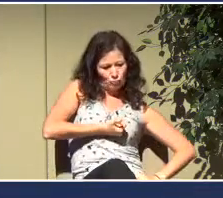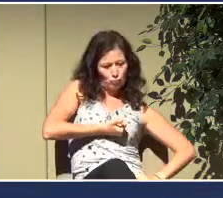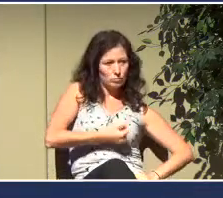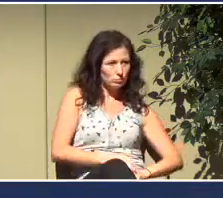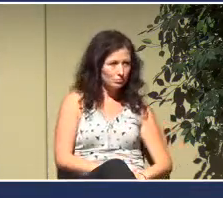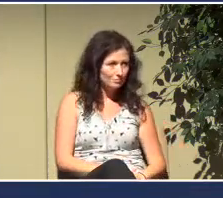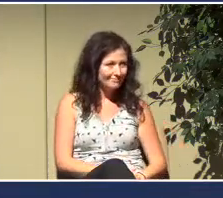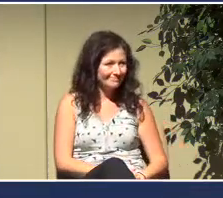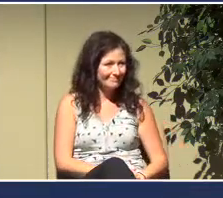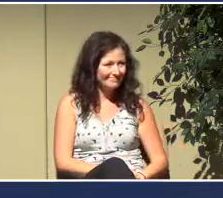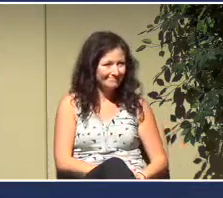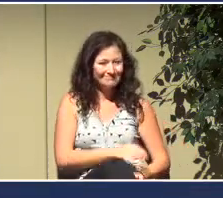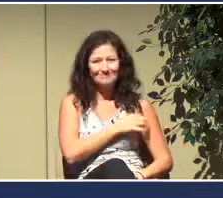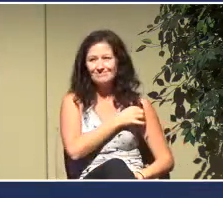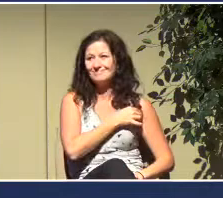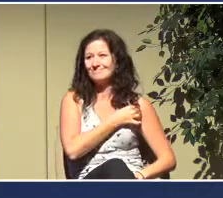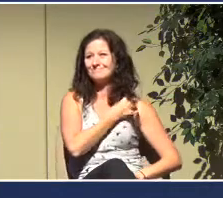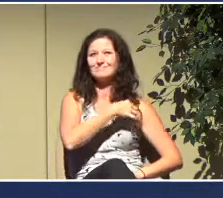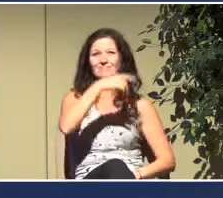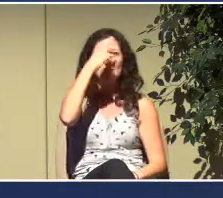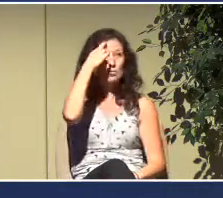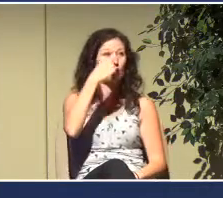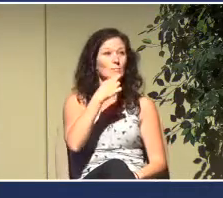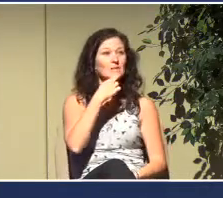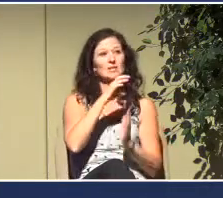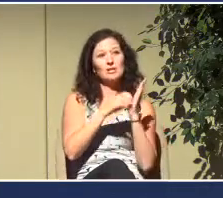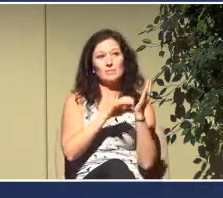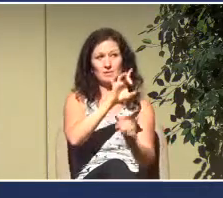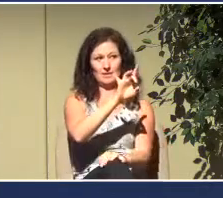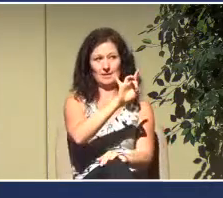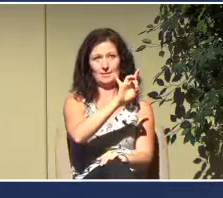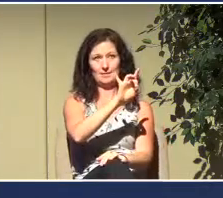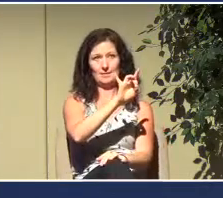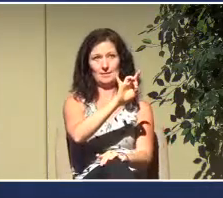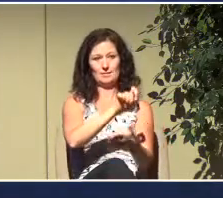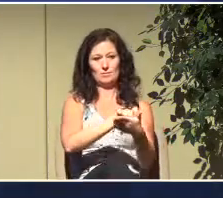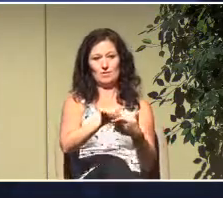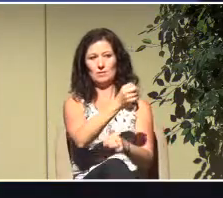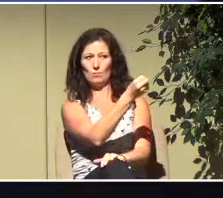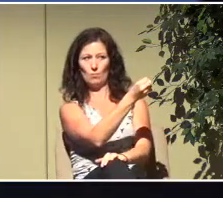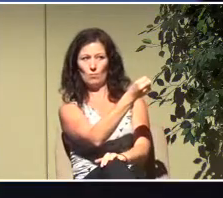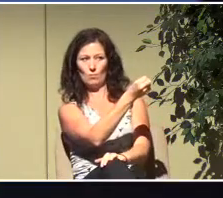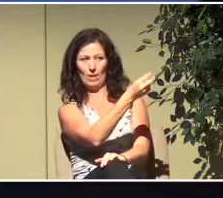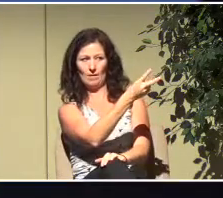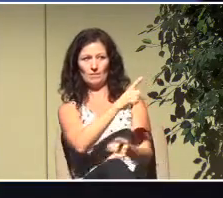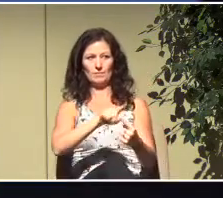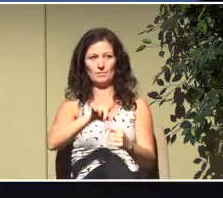right? Okay, so Romans 8, verses 12 to 17.